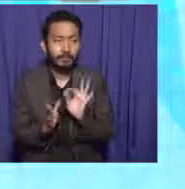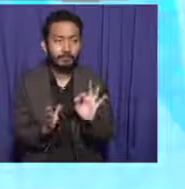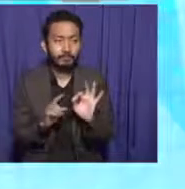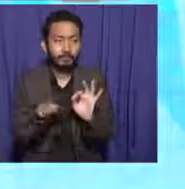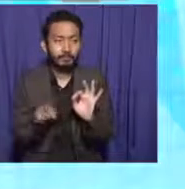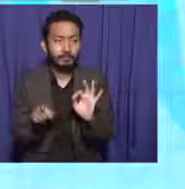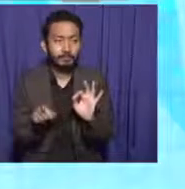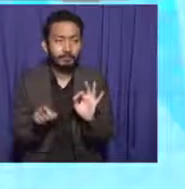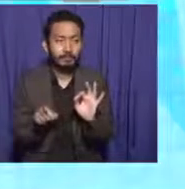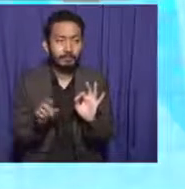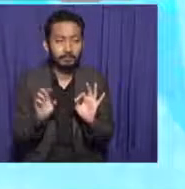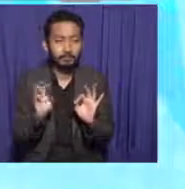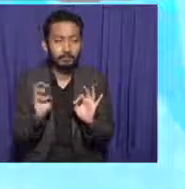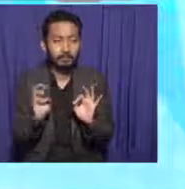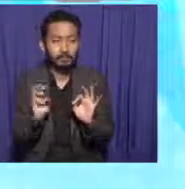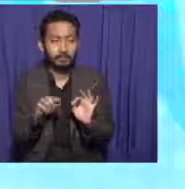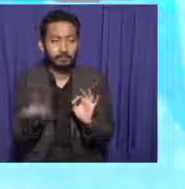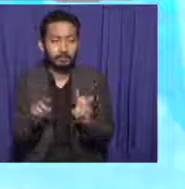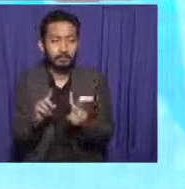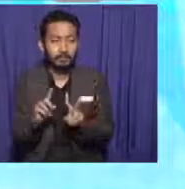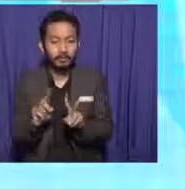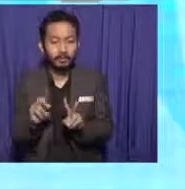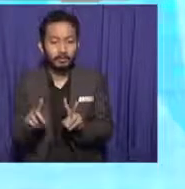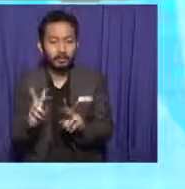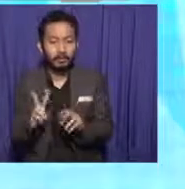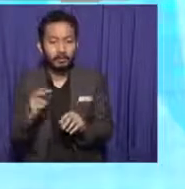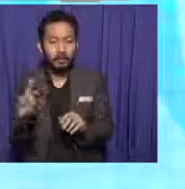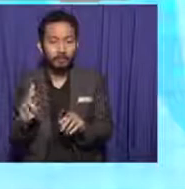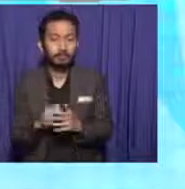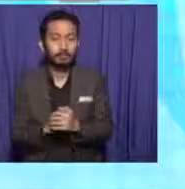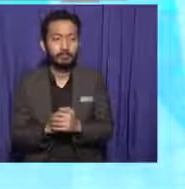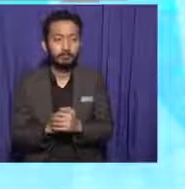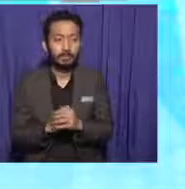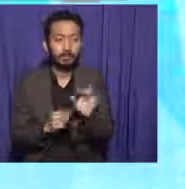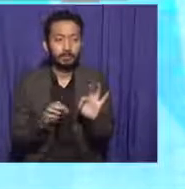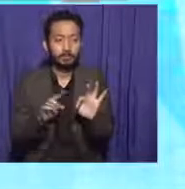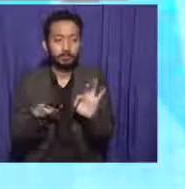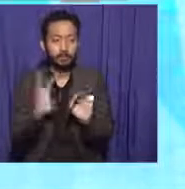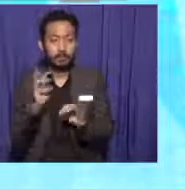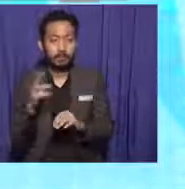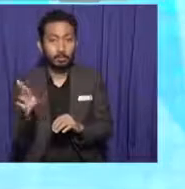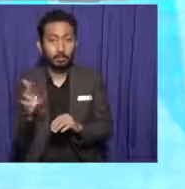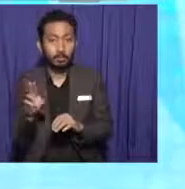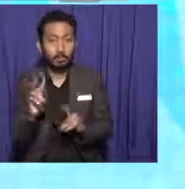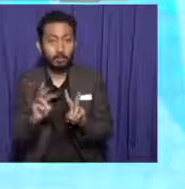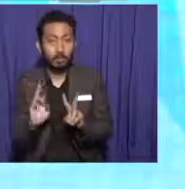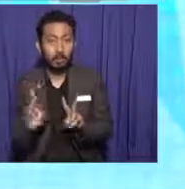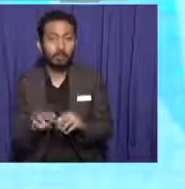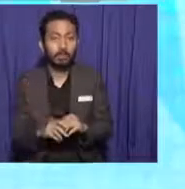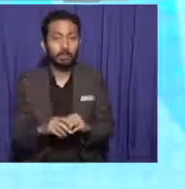Remember, frequency is equal to omega over 2 pi. Frequency equal